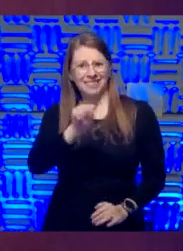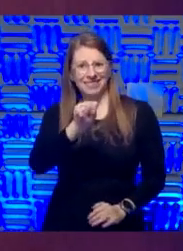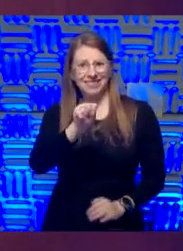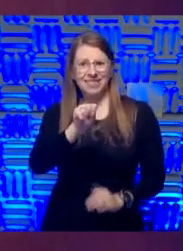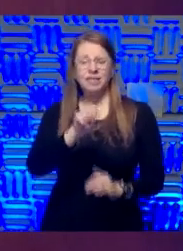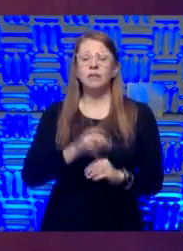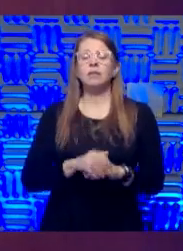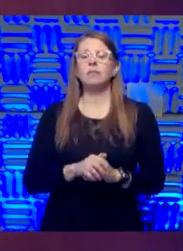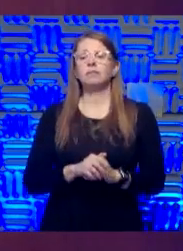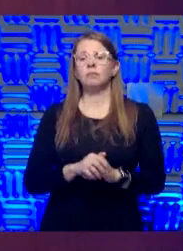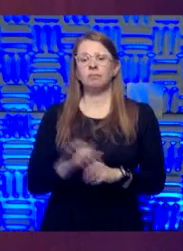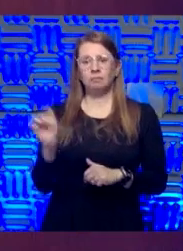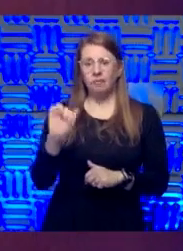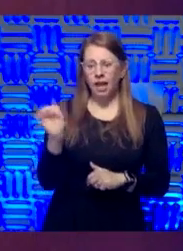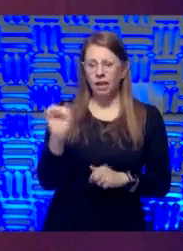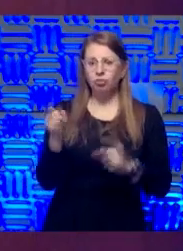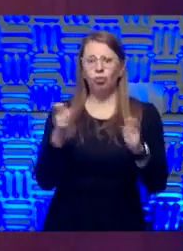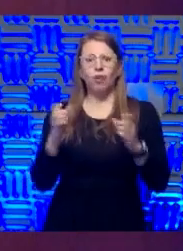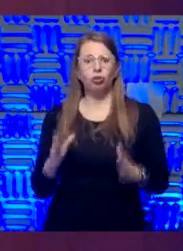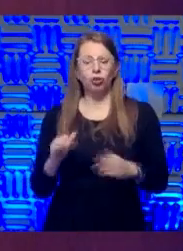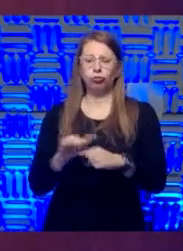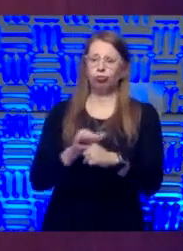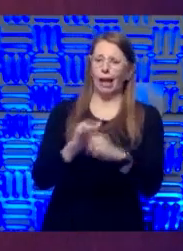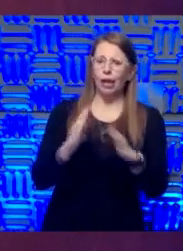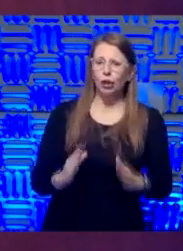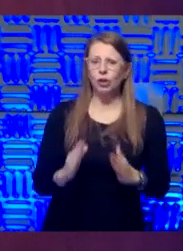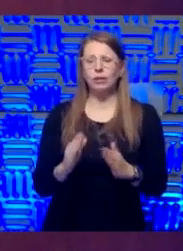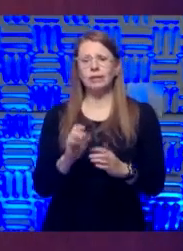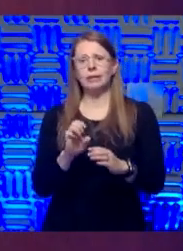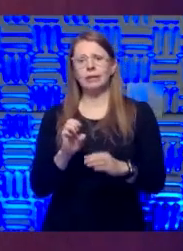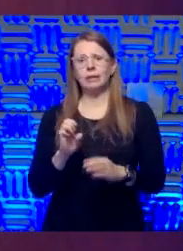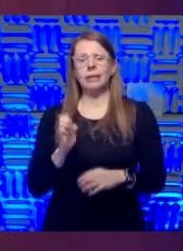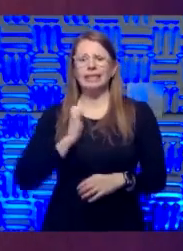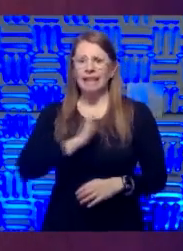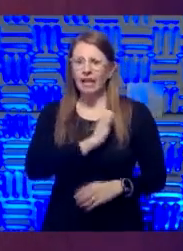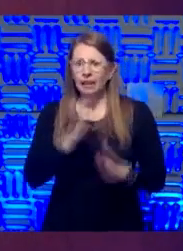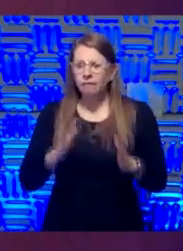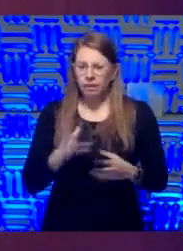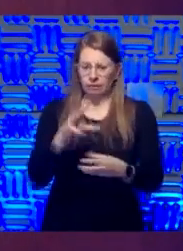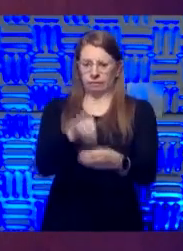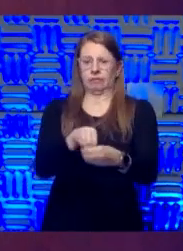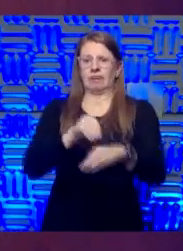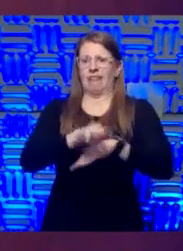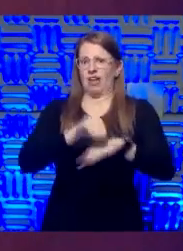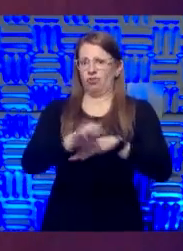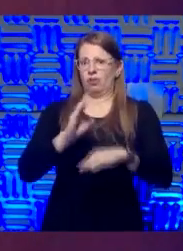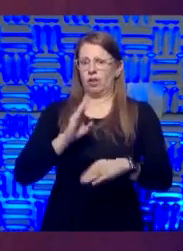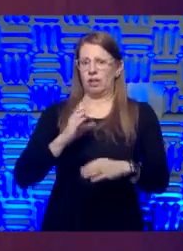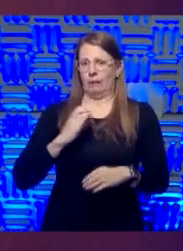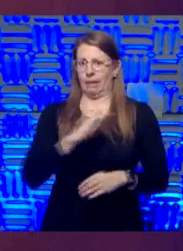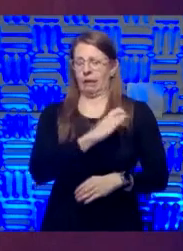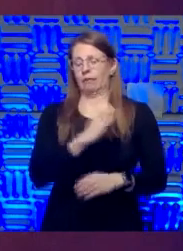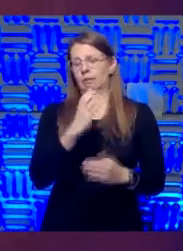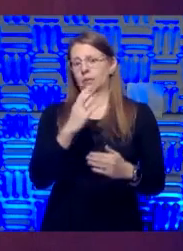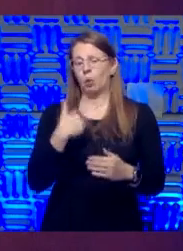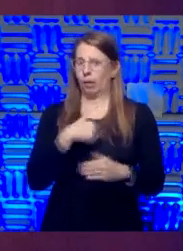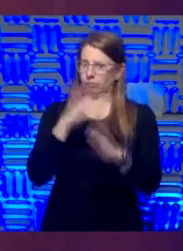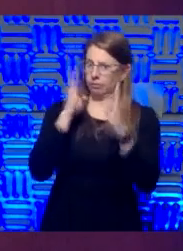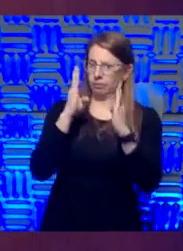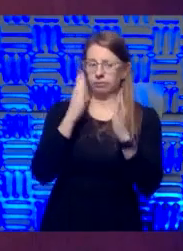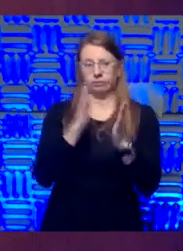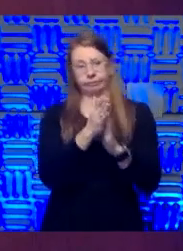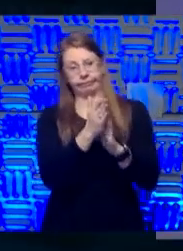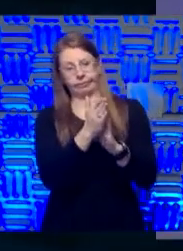athletic trainers to athletic directors to our executives. And we pay attention to that. And thankfully, Bill, kudos